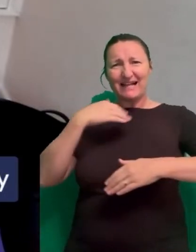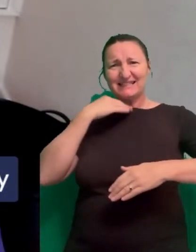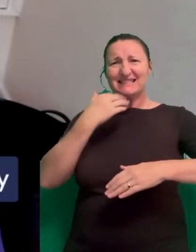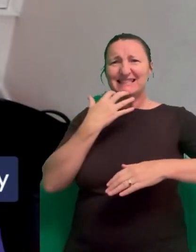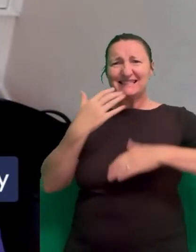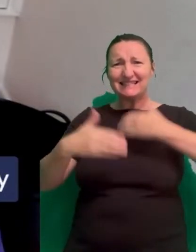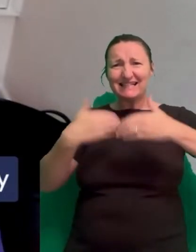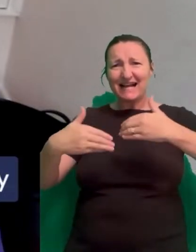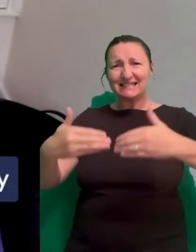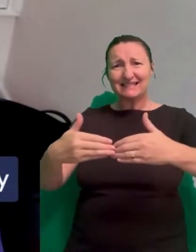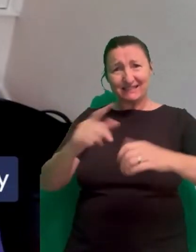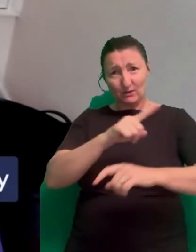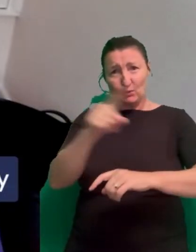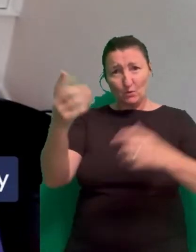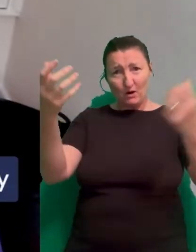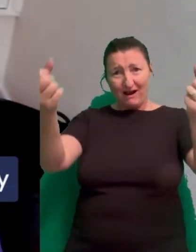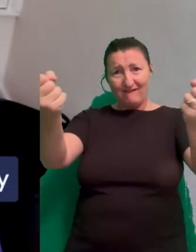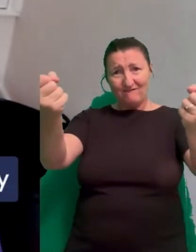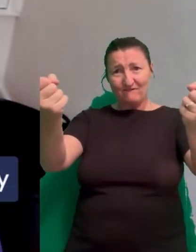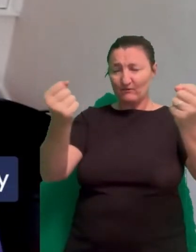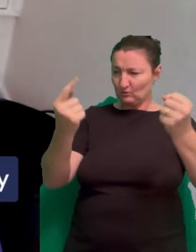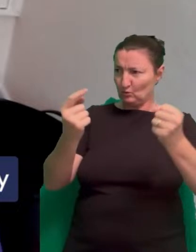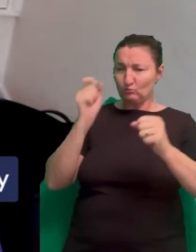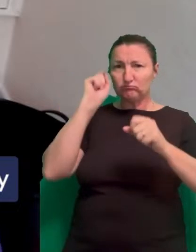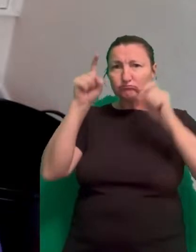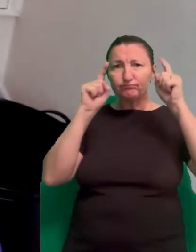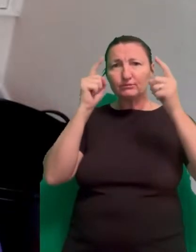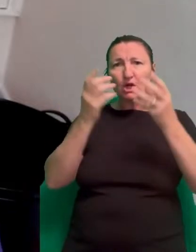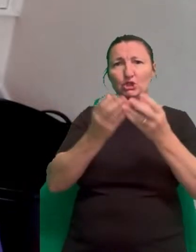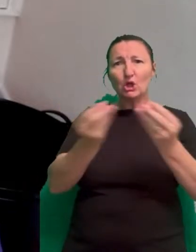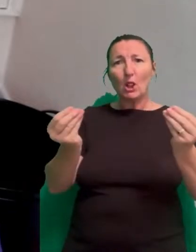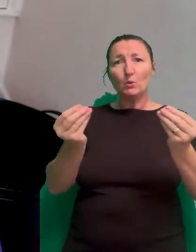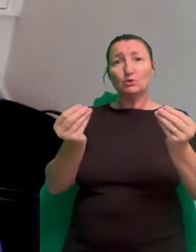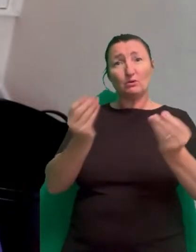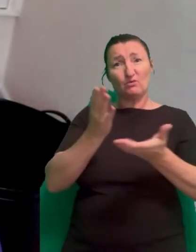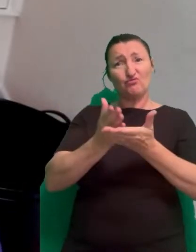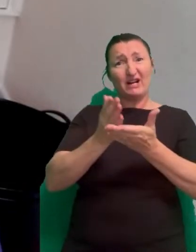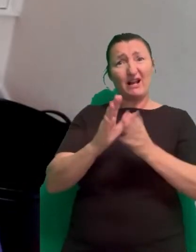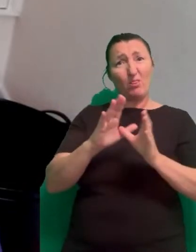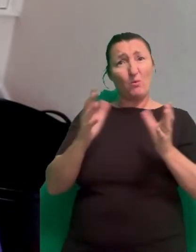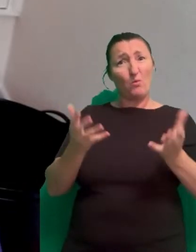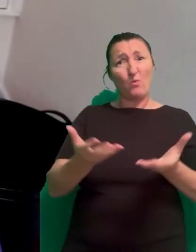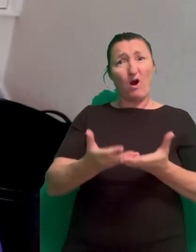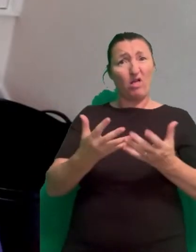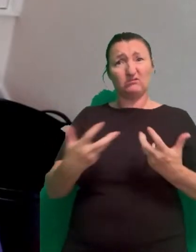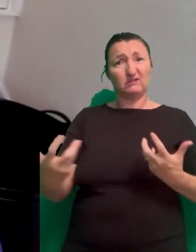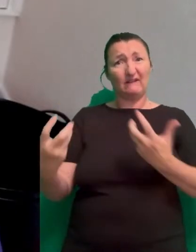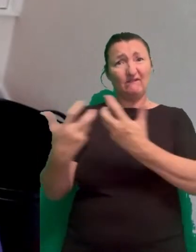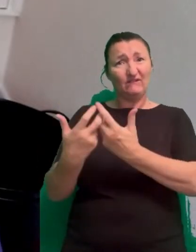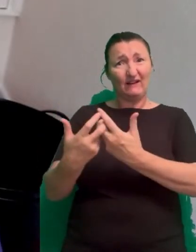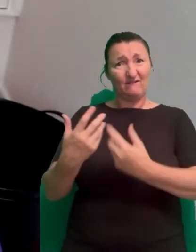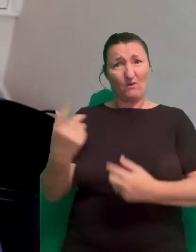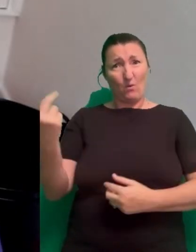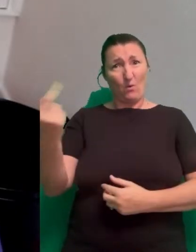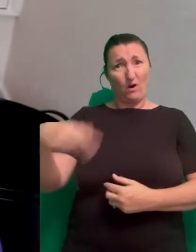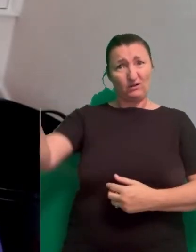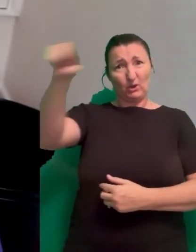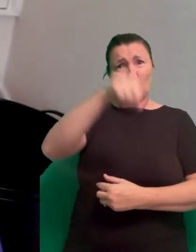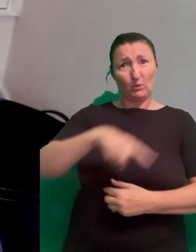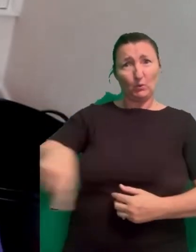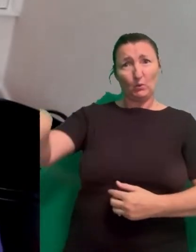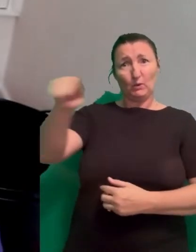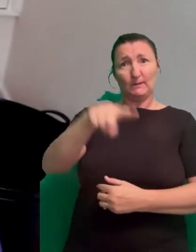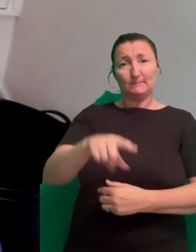creative spirit, the resilience and the tenacity that it takes to come up with solutions when you're in a